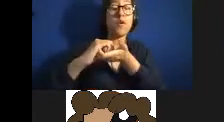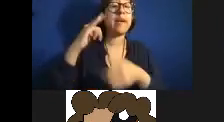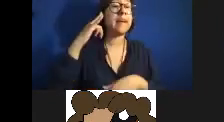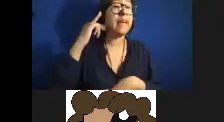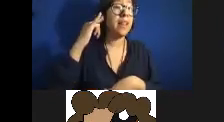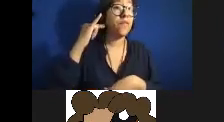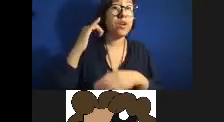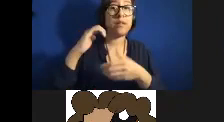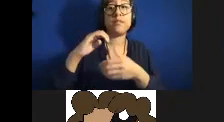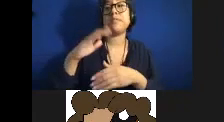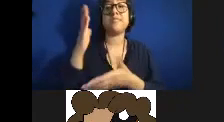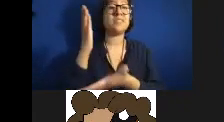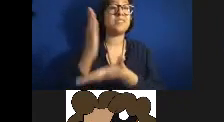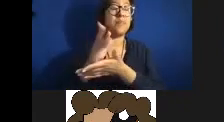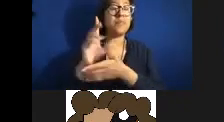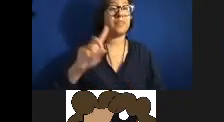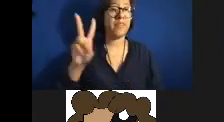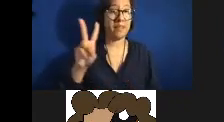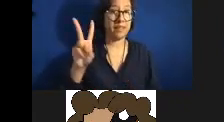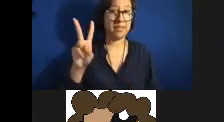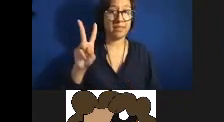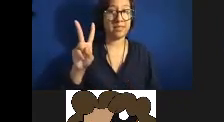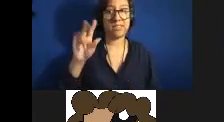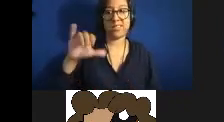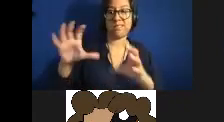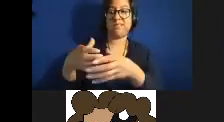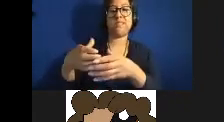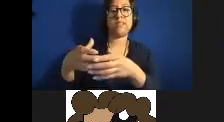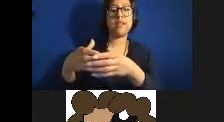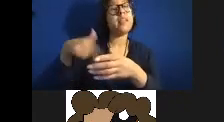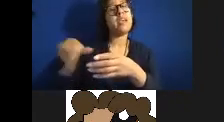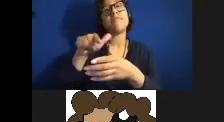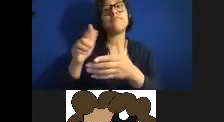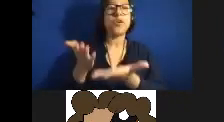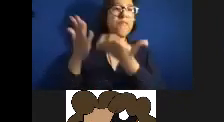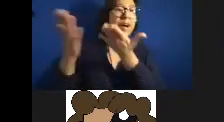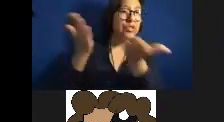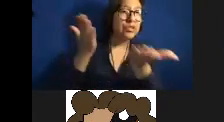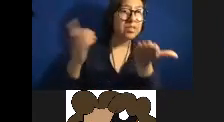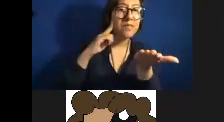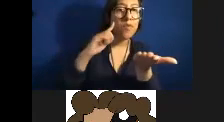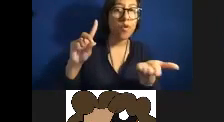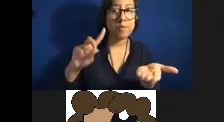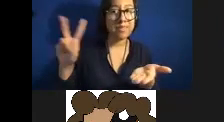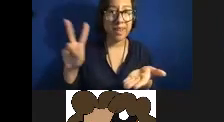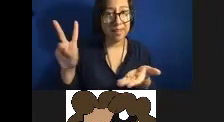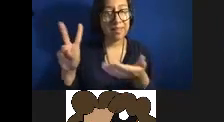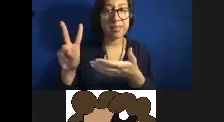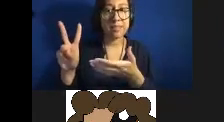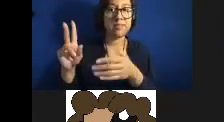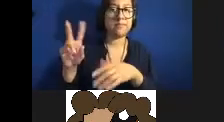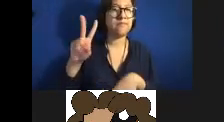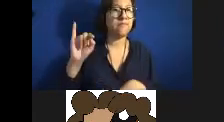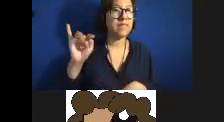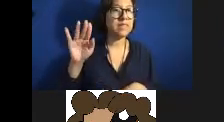End Domestic Violence, which is a network of domestic violence service providers throughout the state of California.